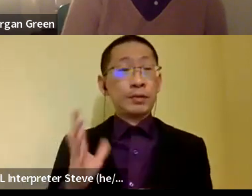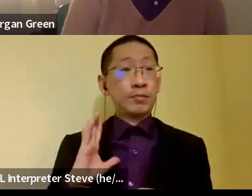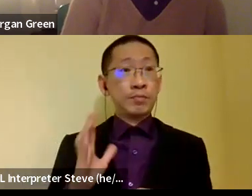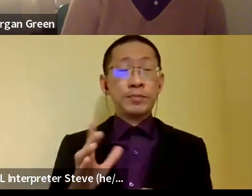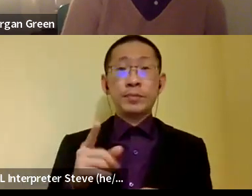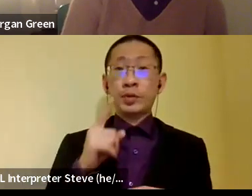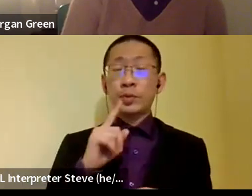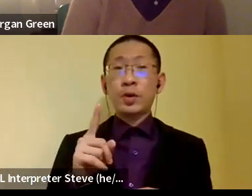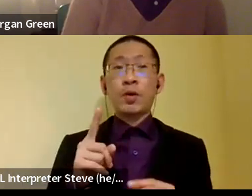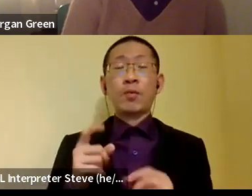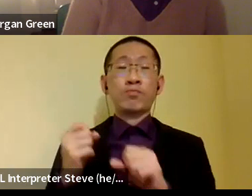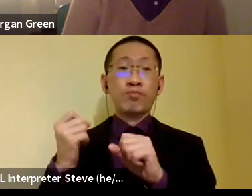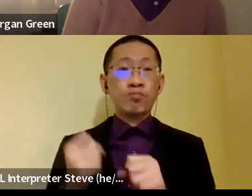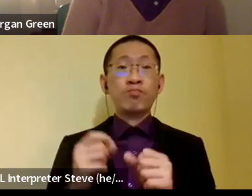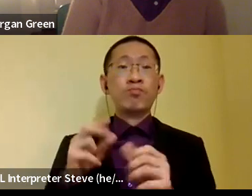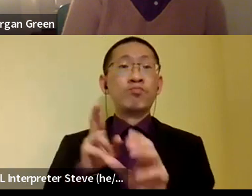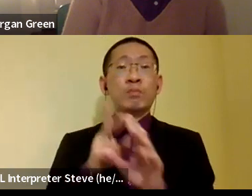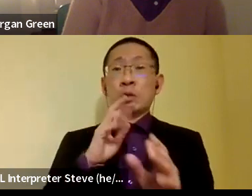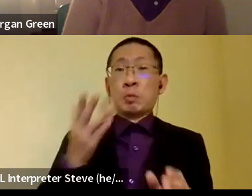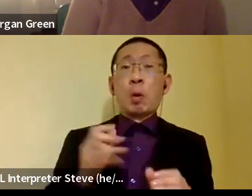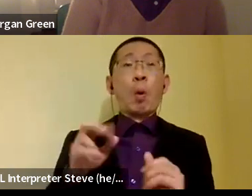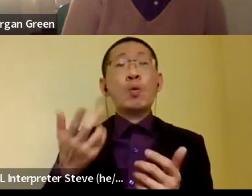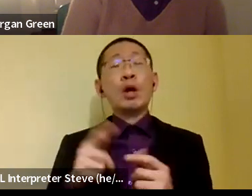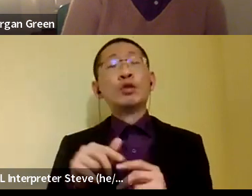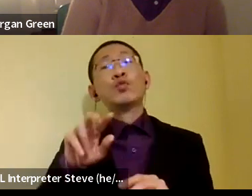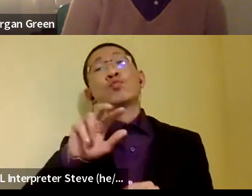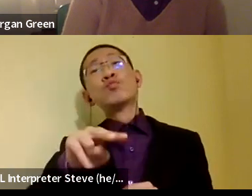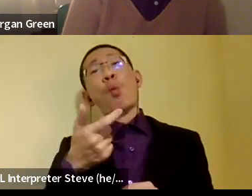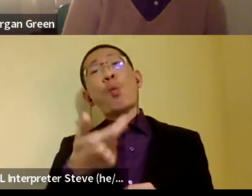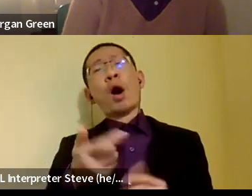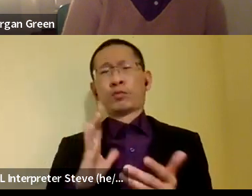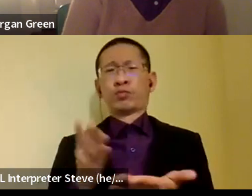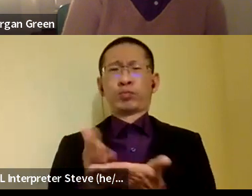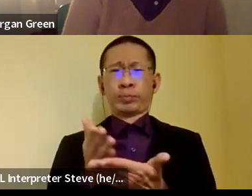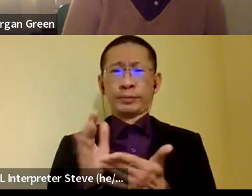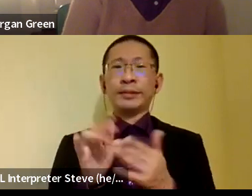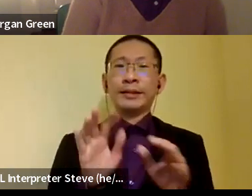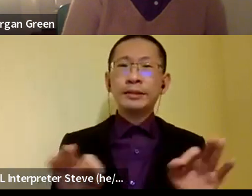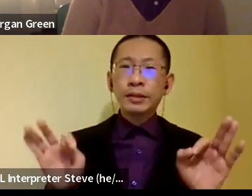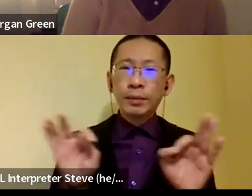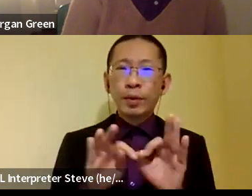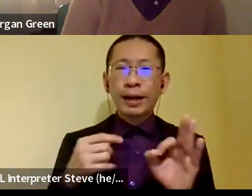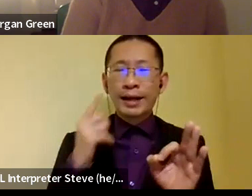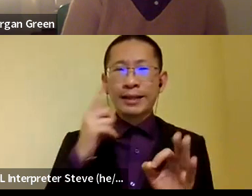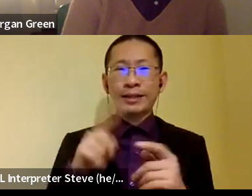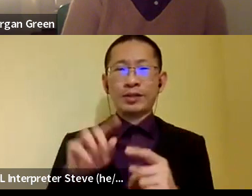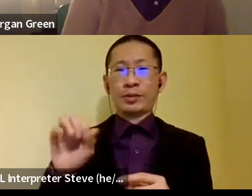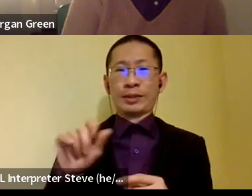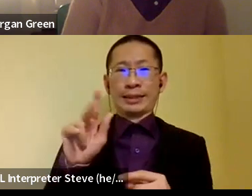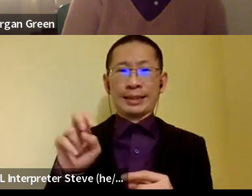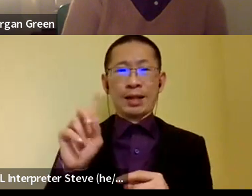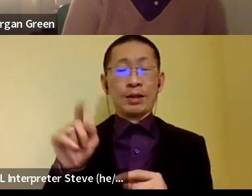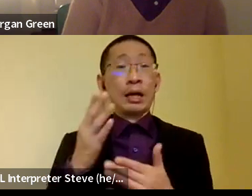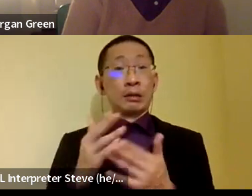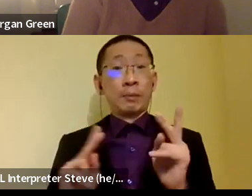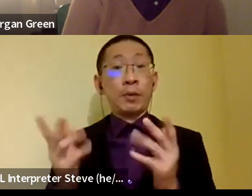robust participation is welcomed, or if you just want to be a fly on the wall, which I think was very important to the style question of some people